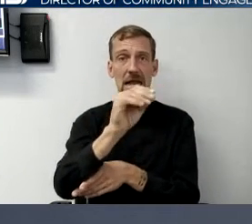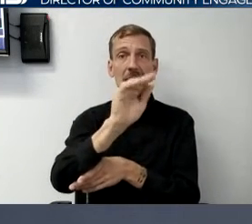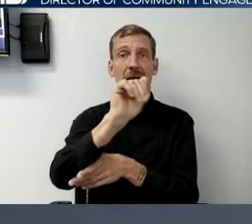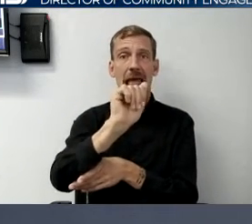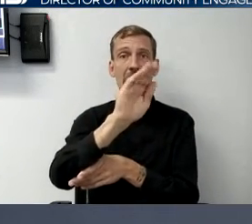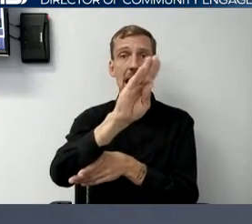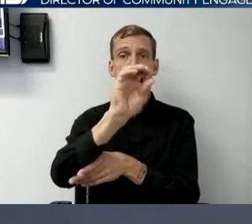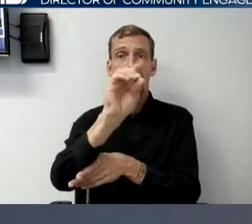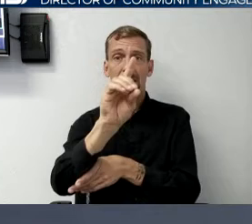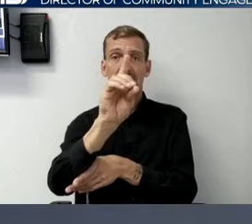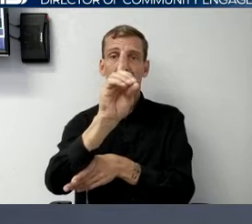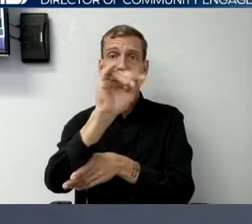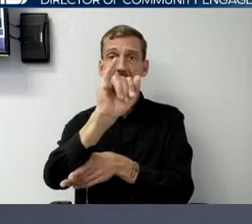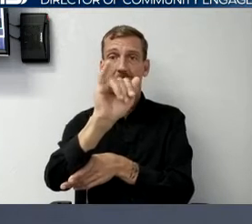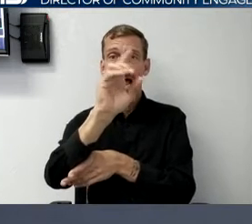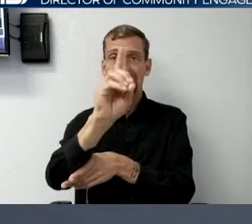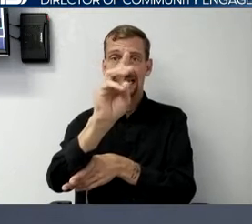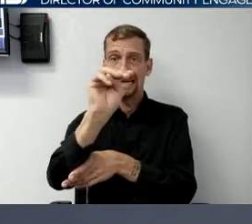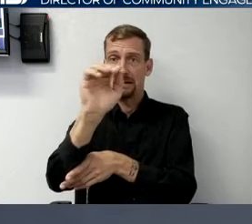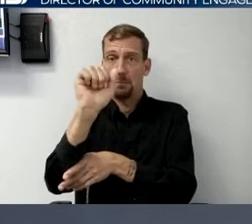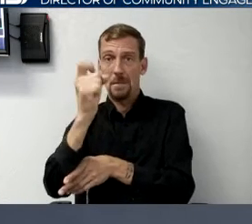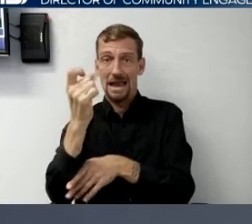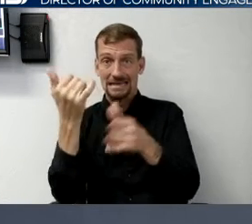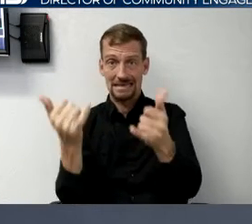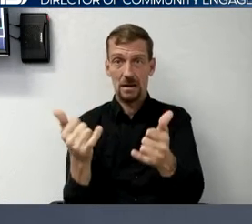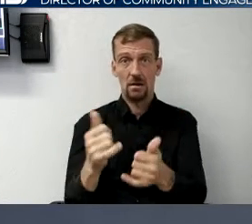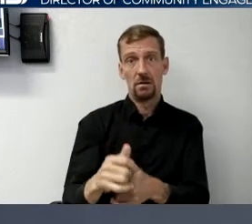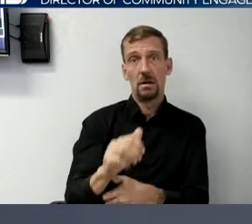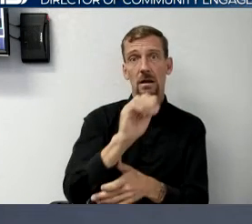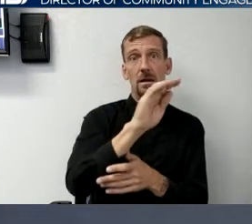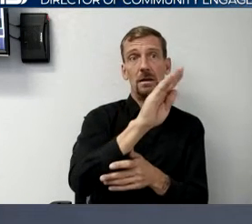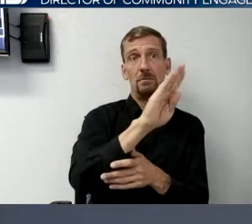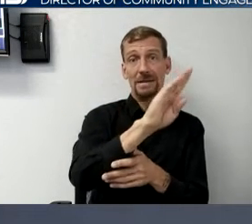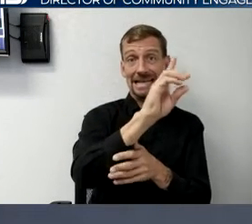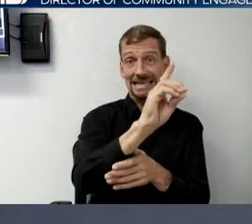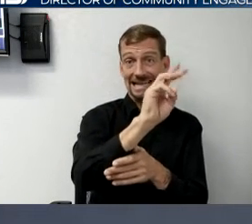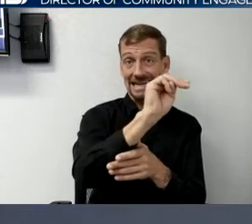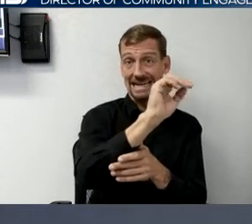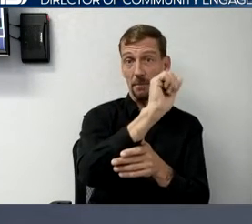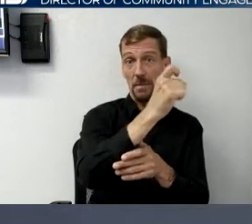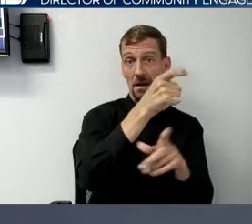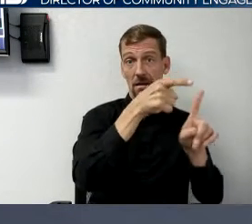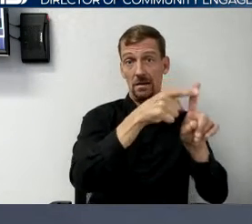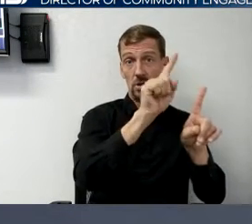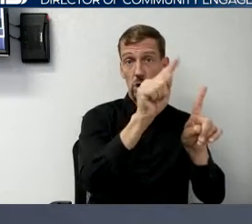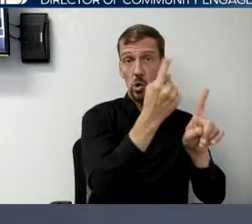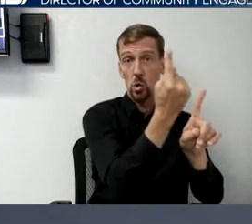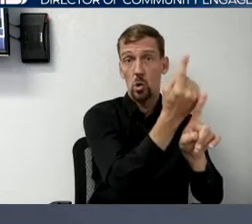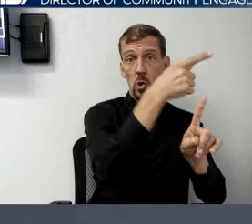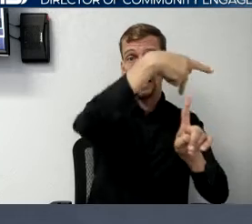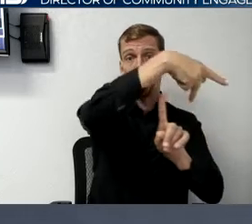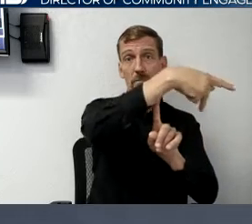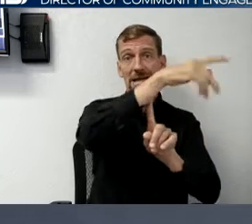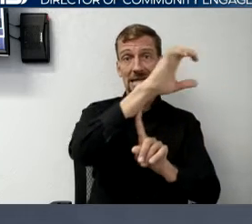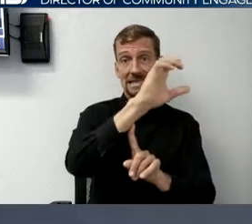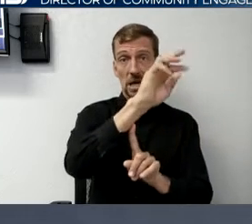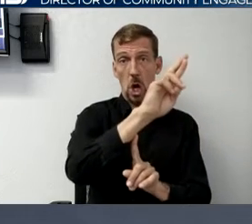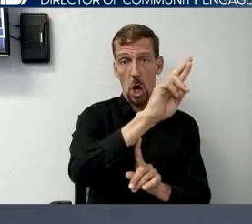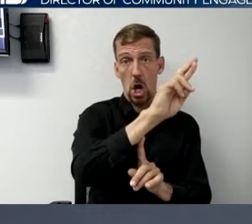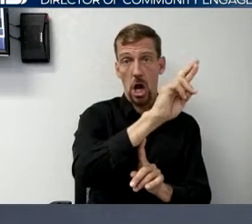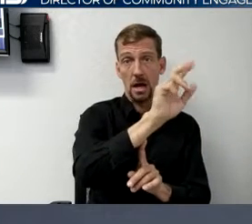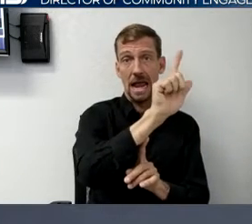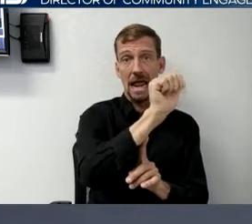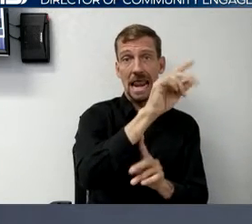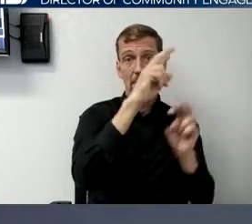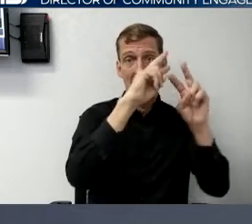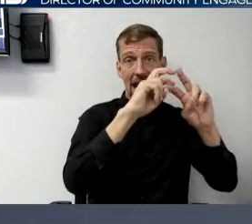The BD Max is the only PCR lab